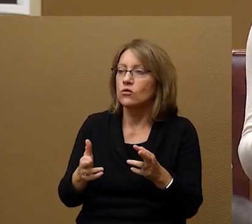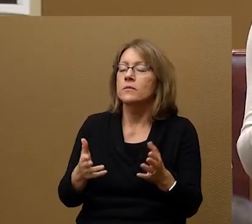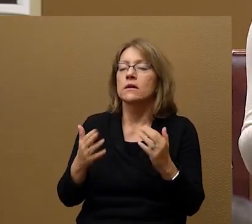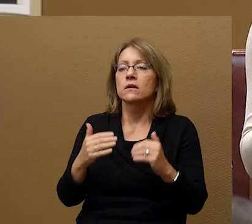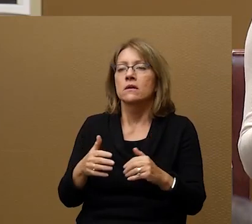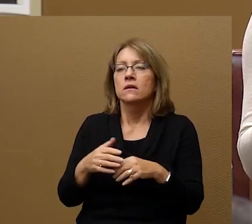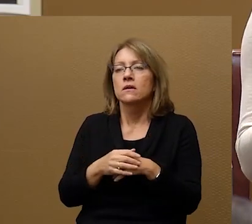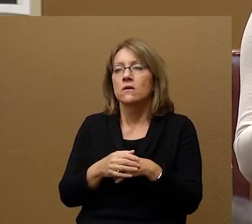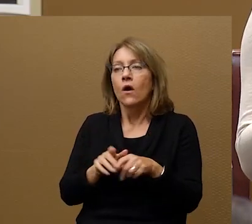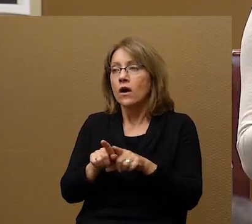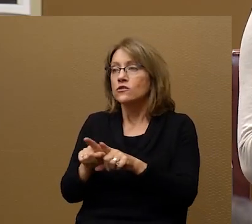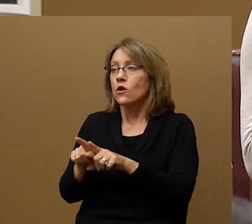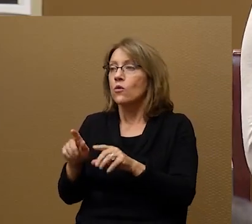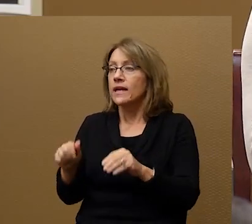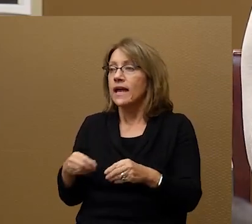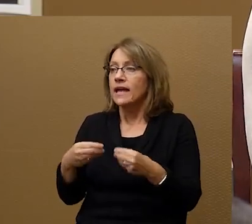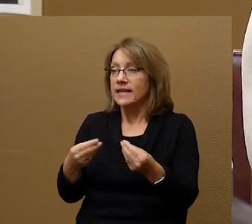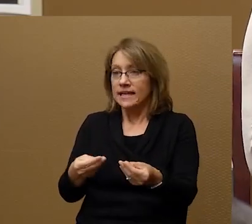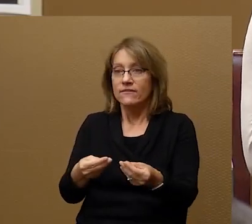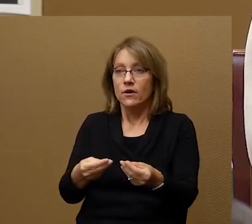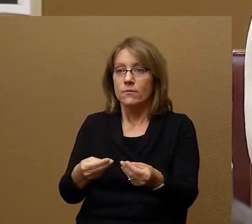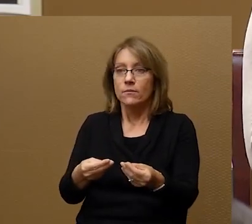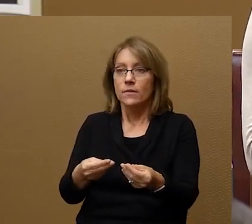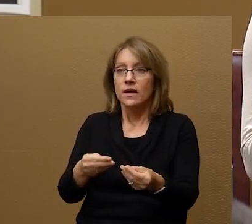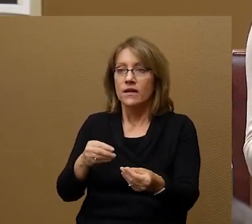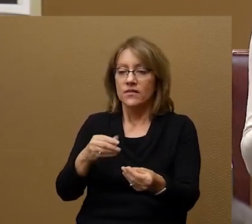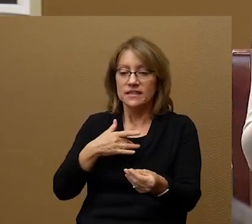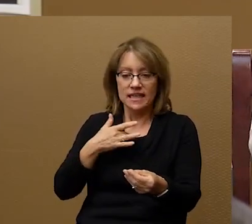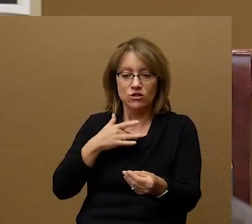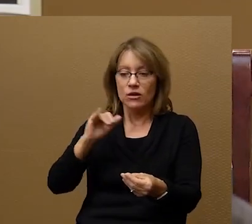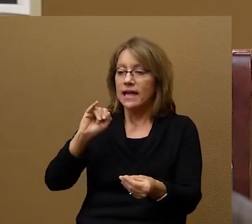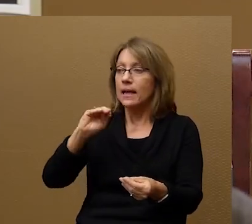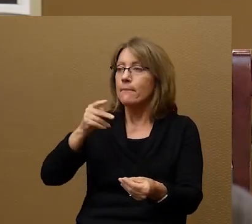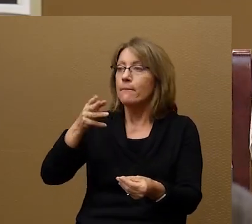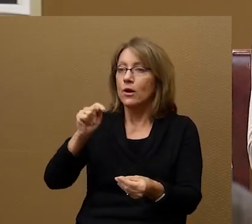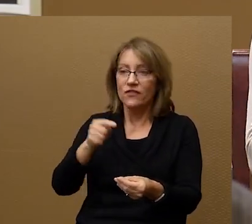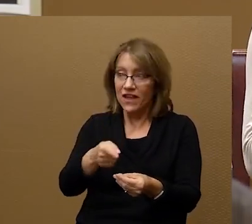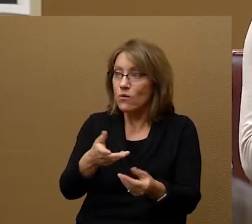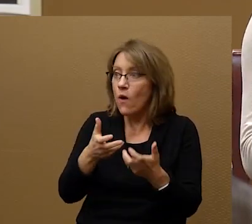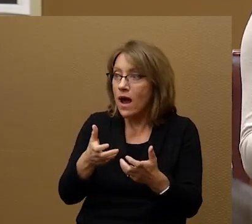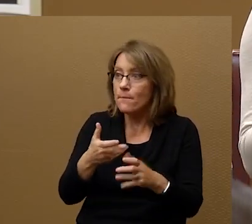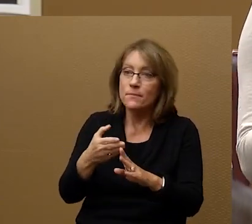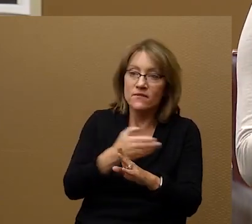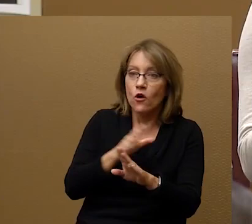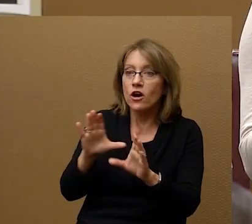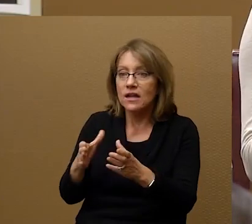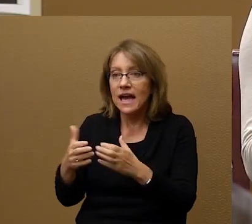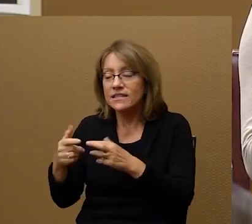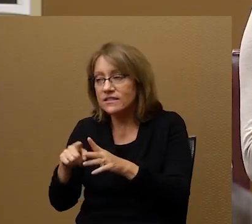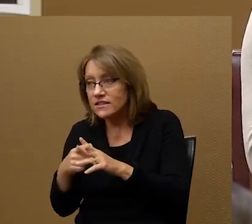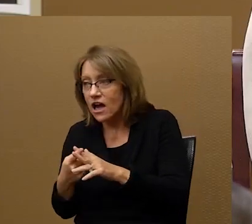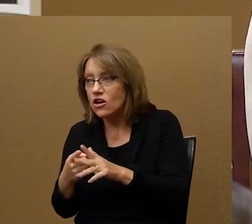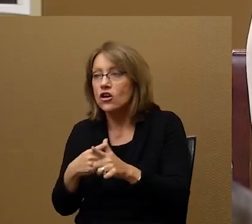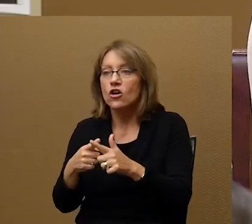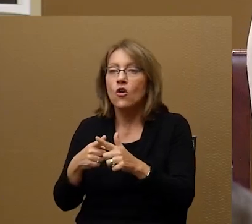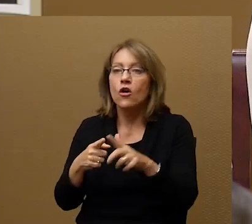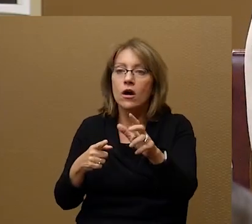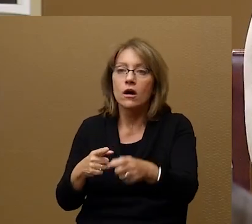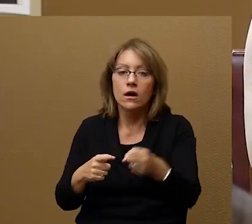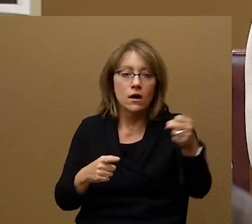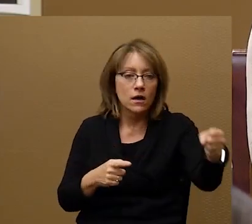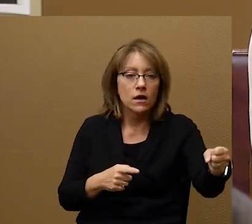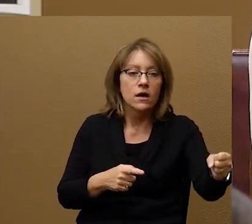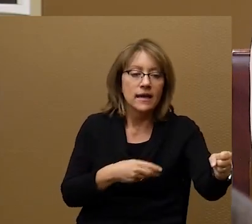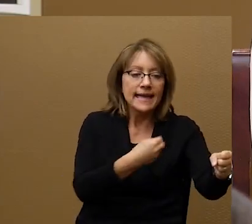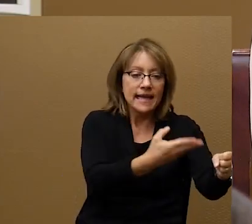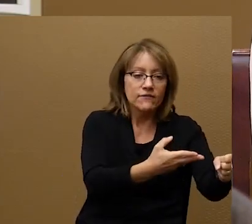can also give them that sensory input that they're looking for before the class starts, or we could remove them from the room and give them